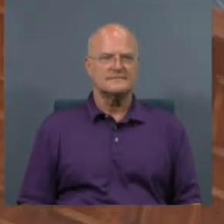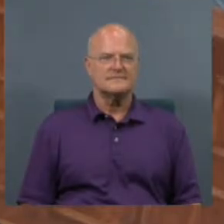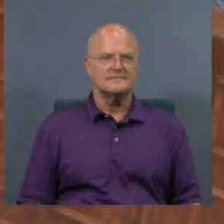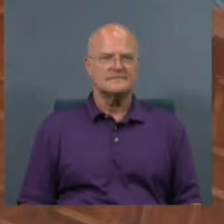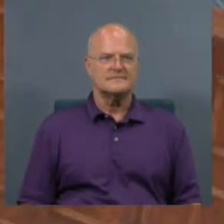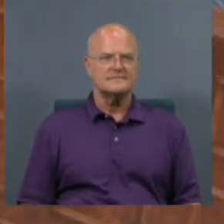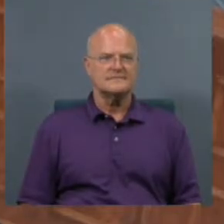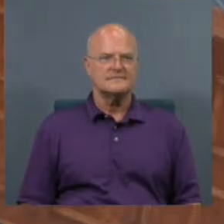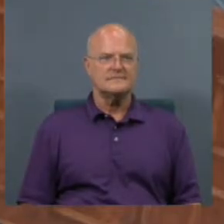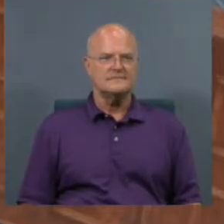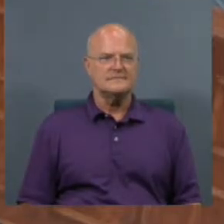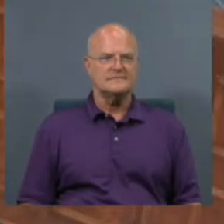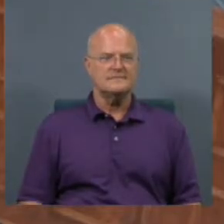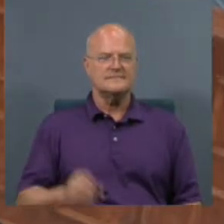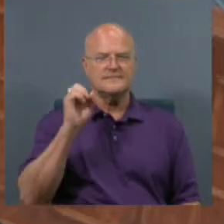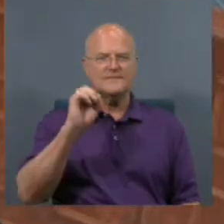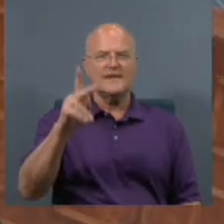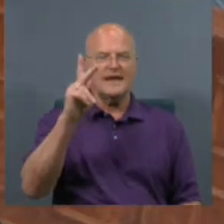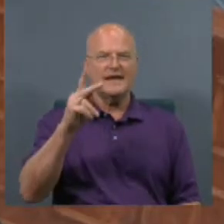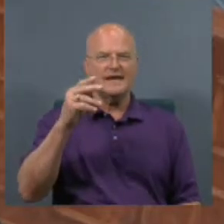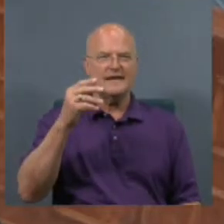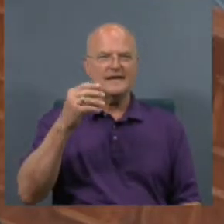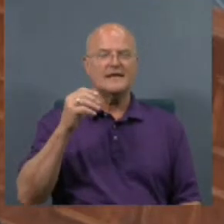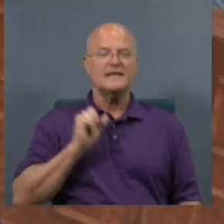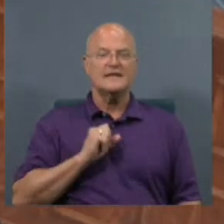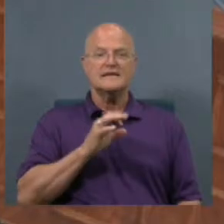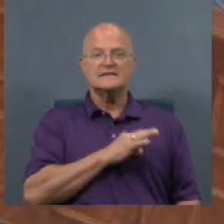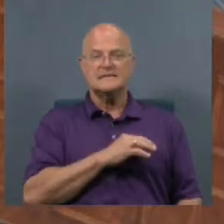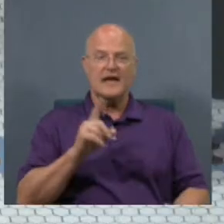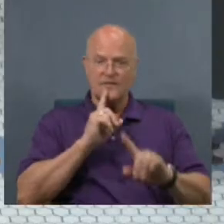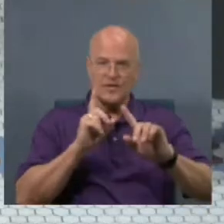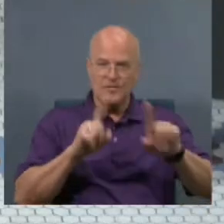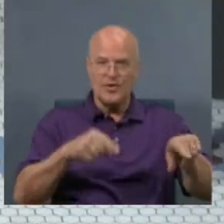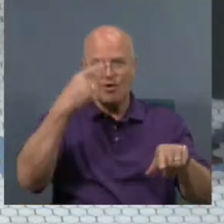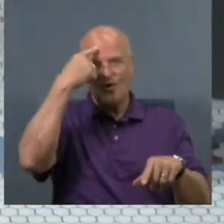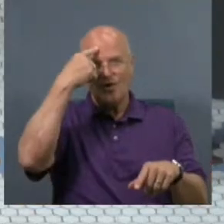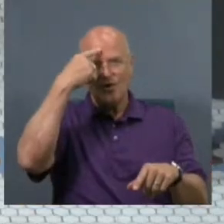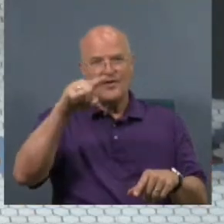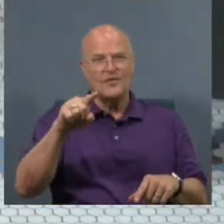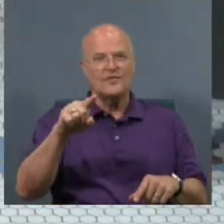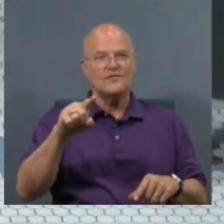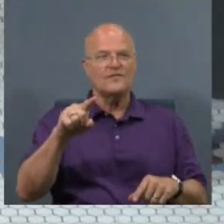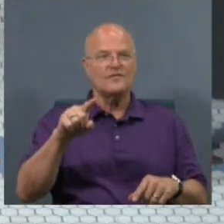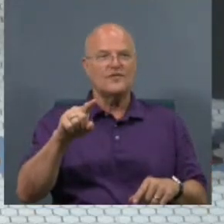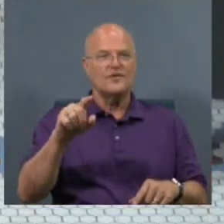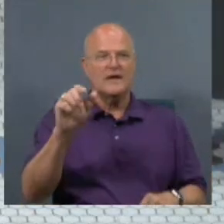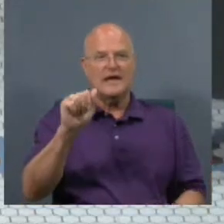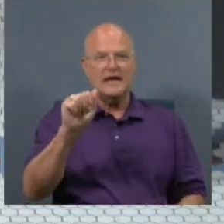Saying. Okay, this is the staff report for